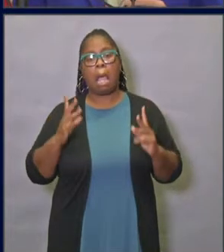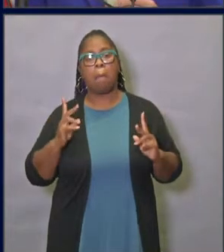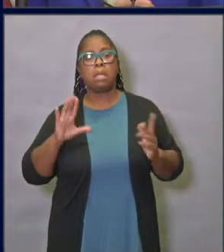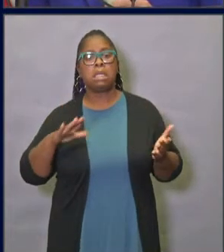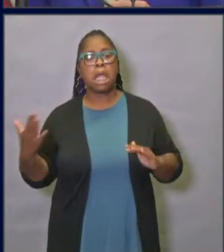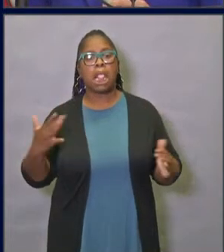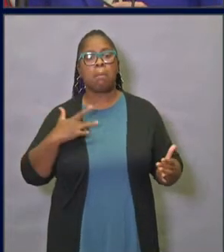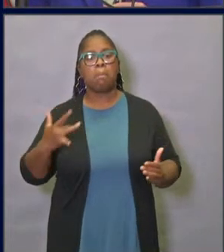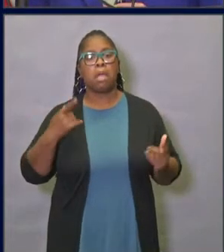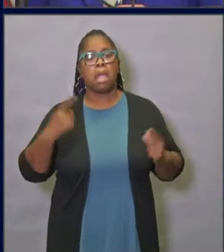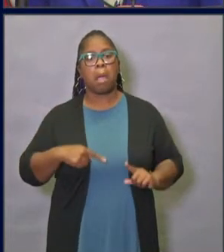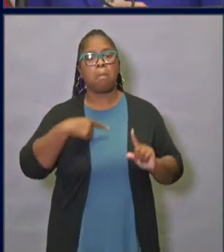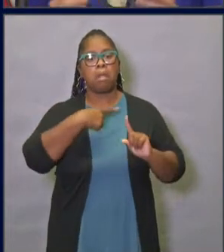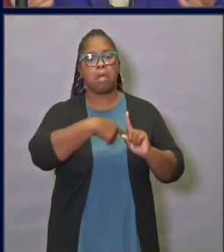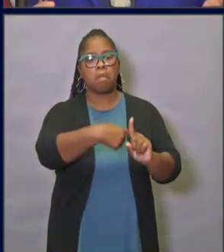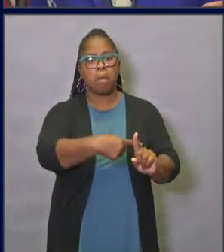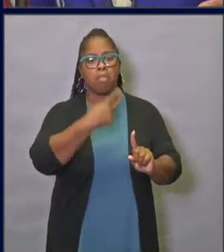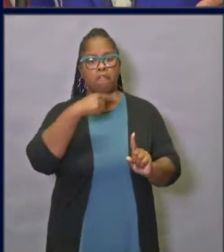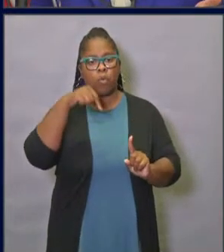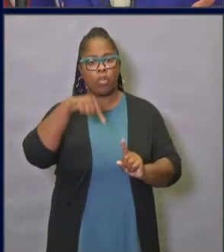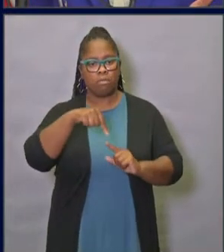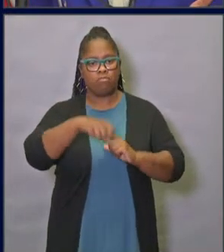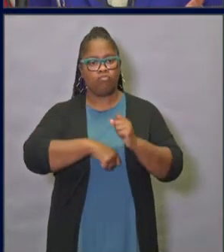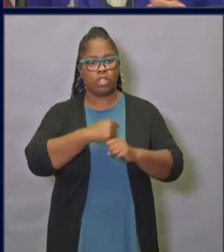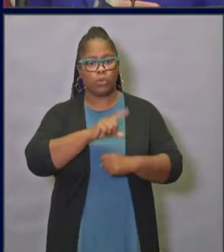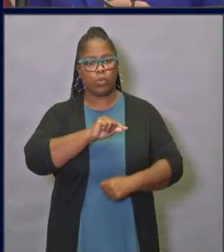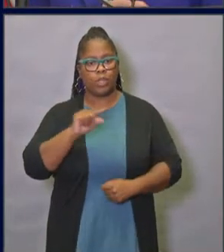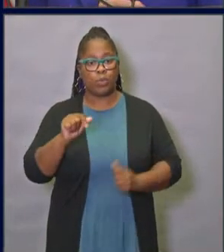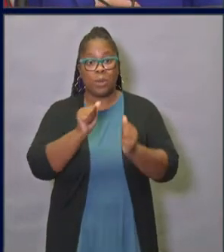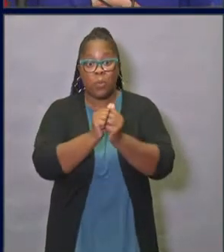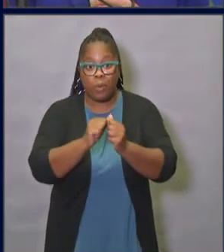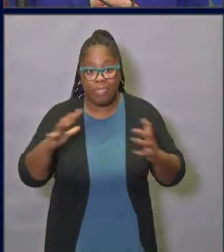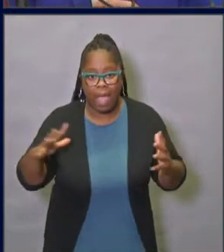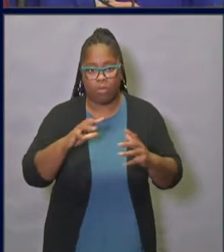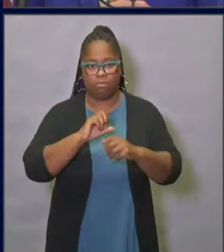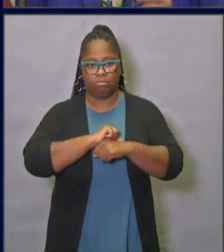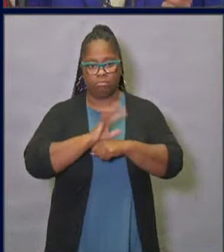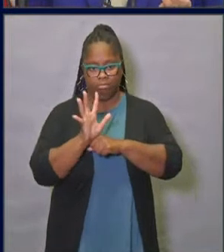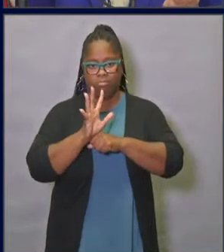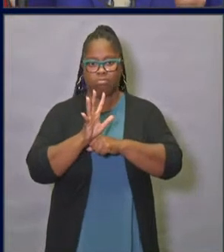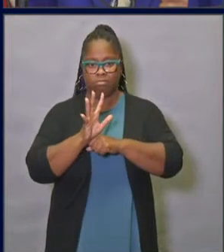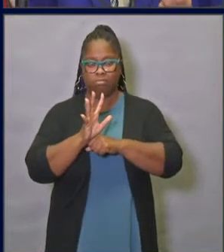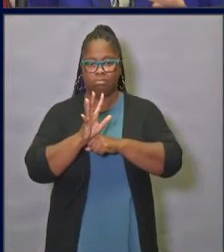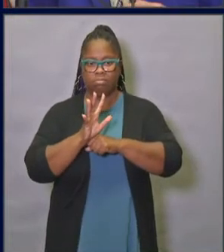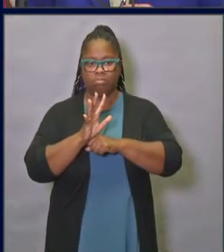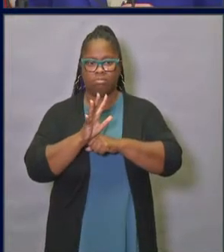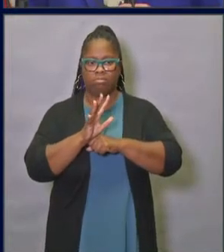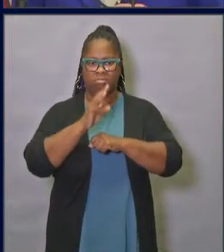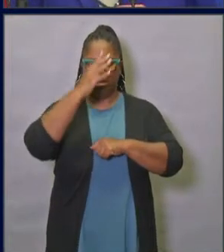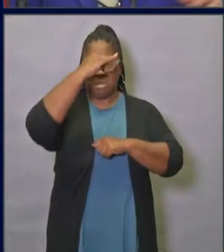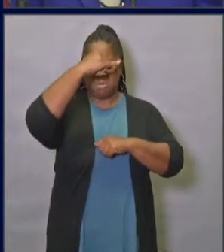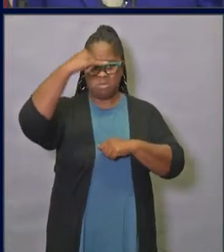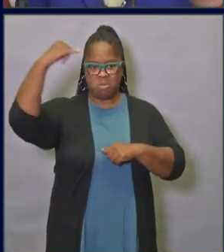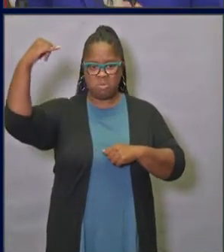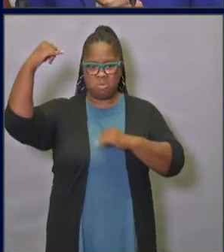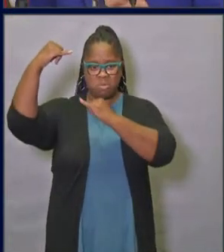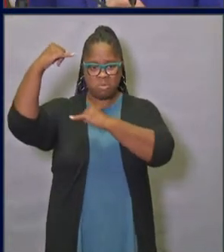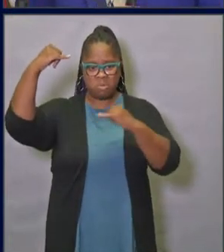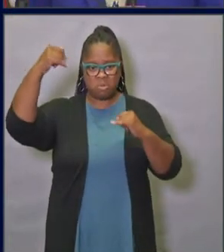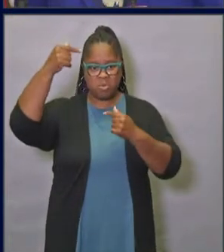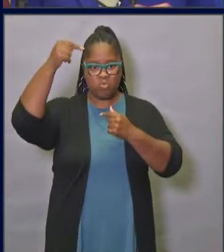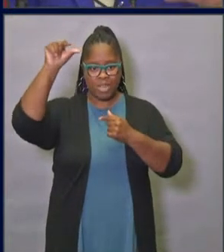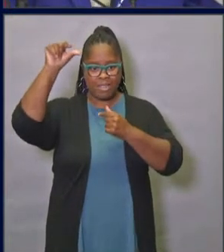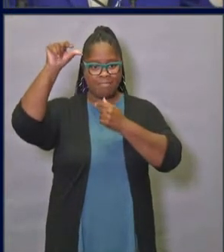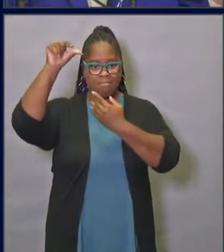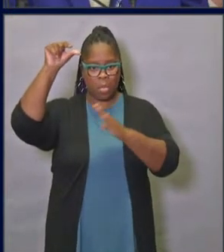expected monthly for this year if we weren't living through the pandemic. The difference between the two numbers, the numbers